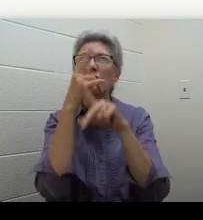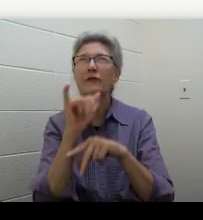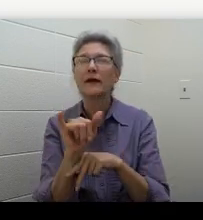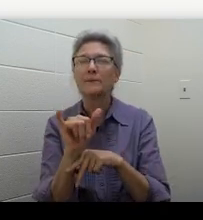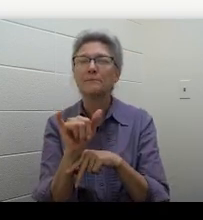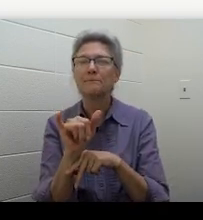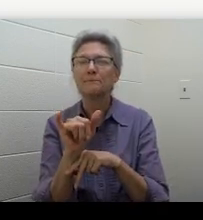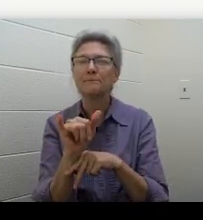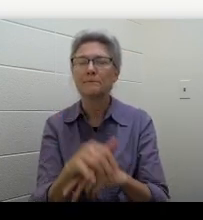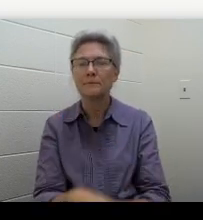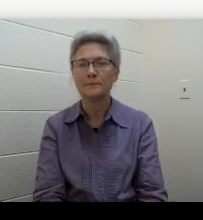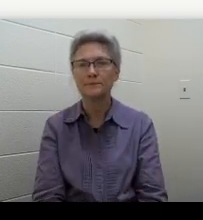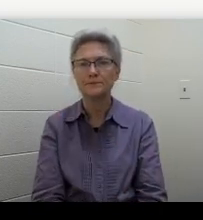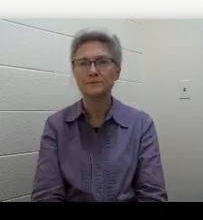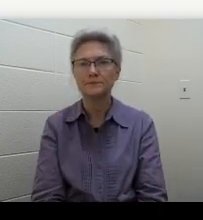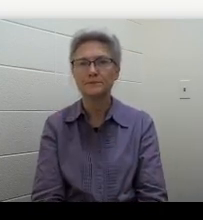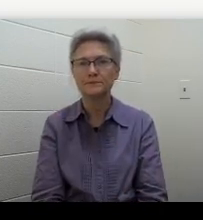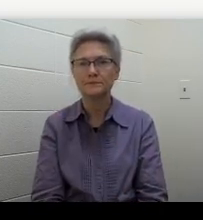this?